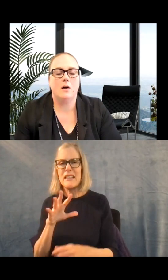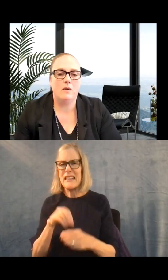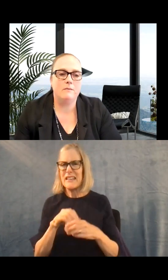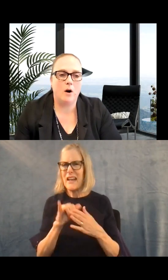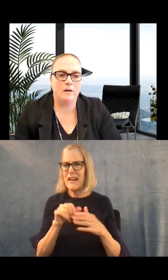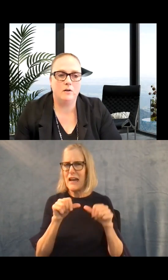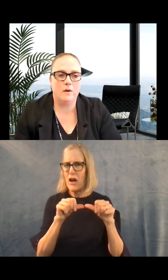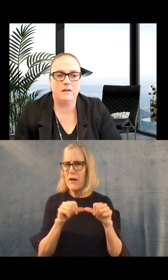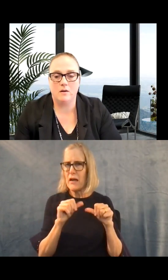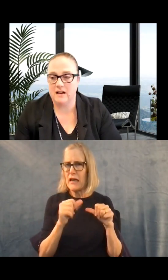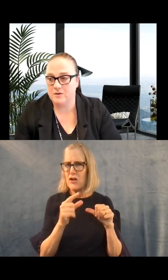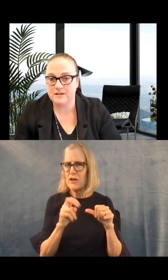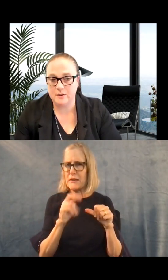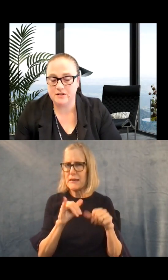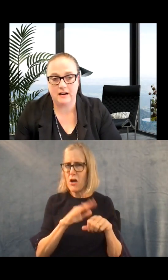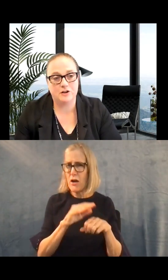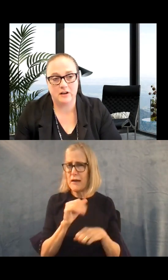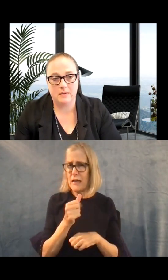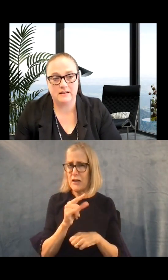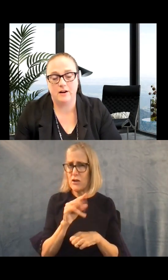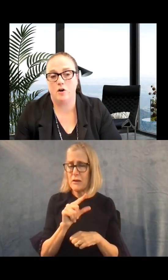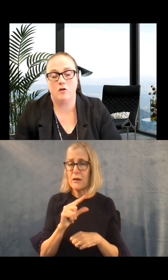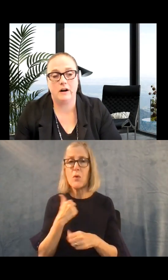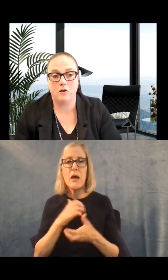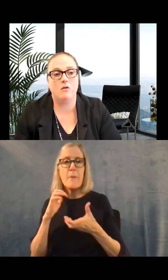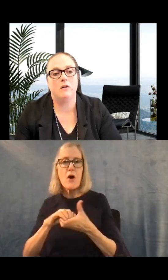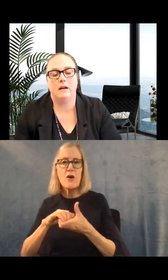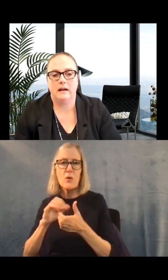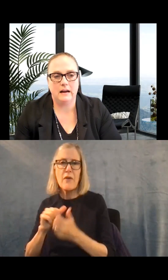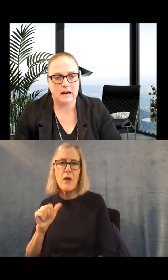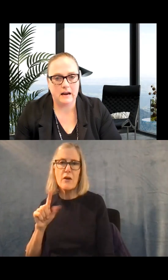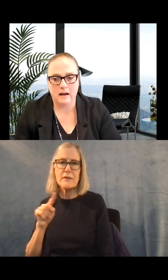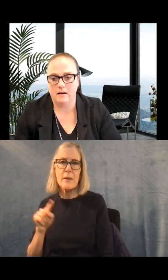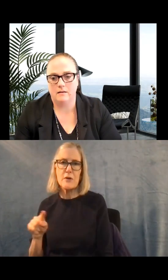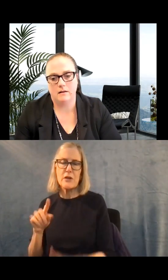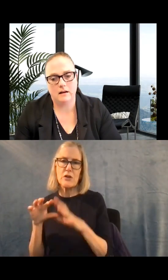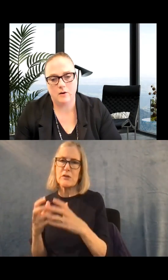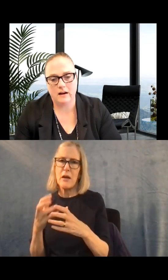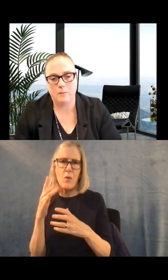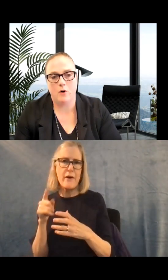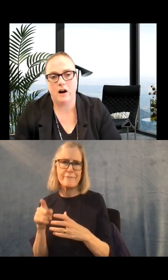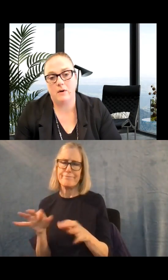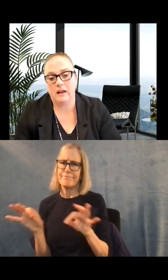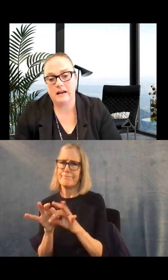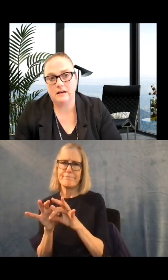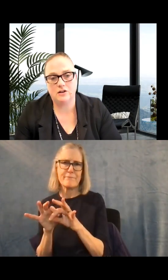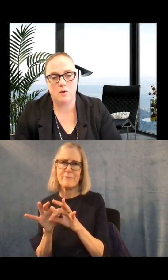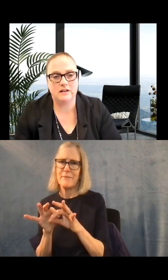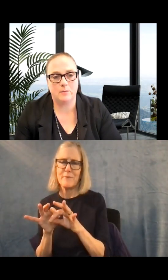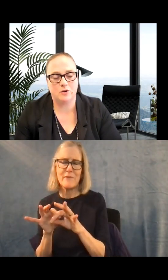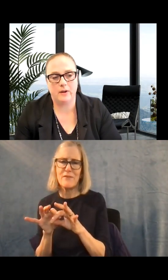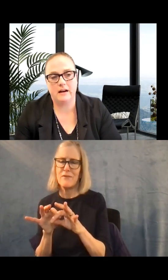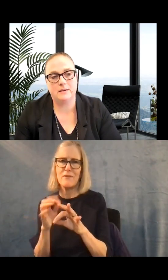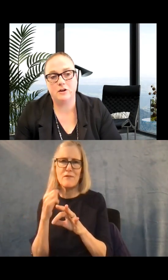Aging, we've partnered with the Alzheimer's Association because they're critical in any program related